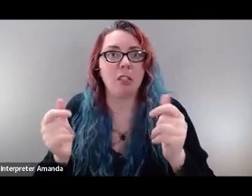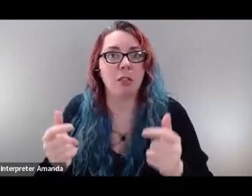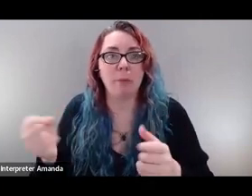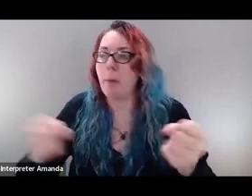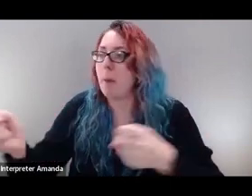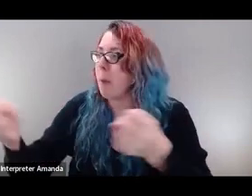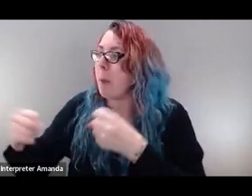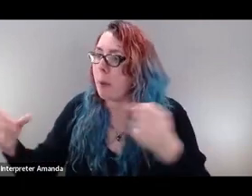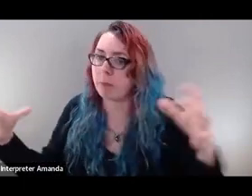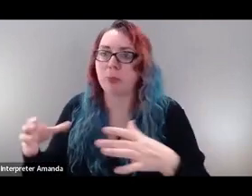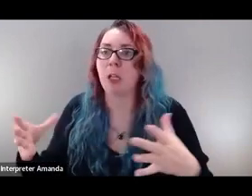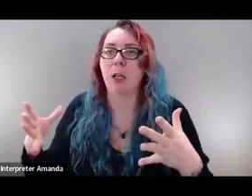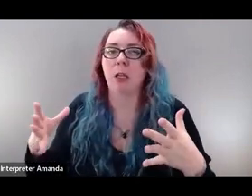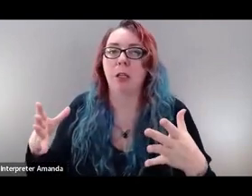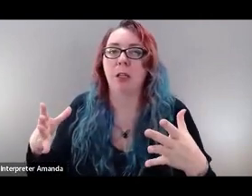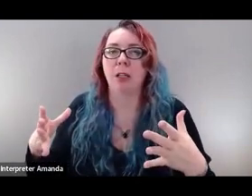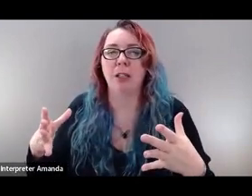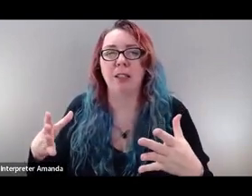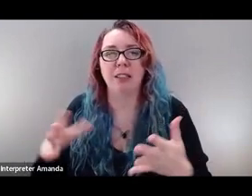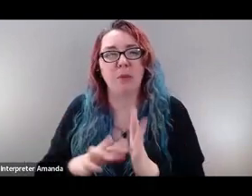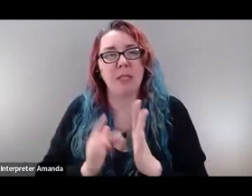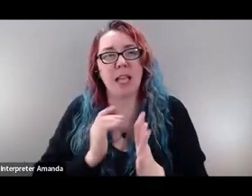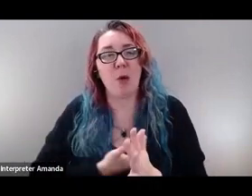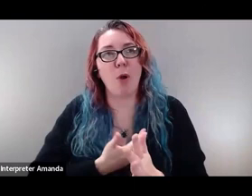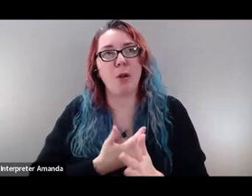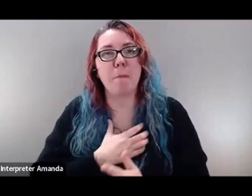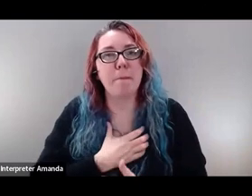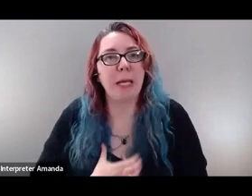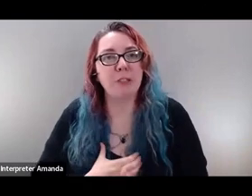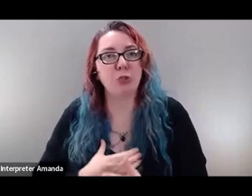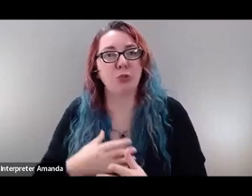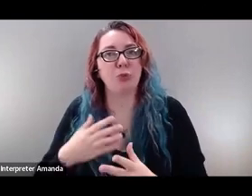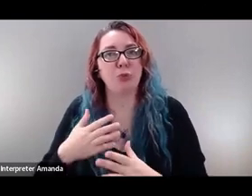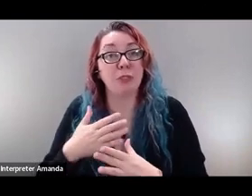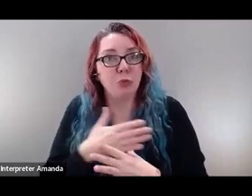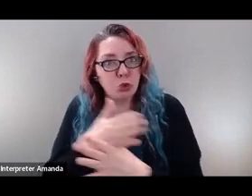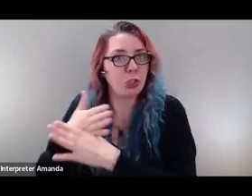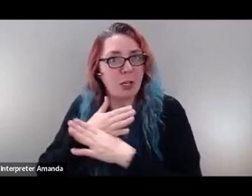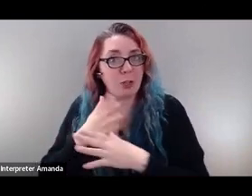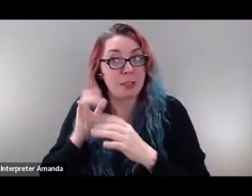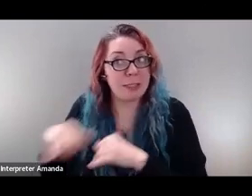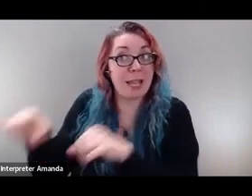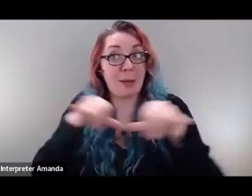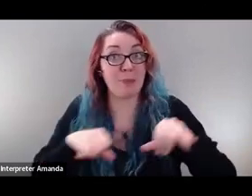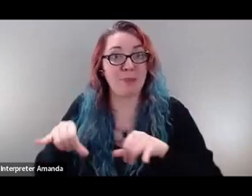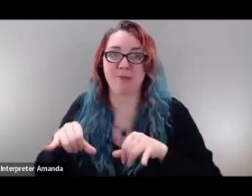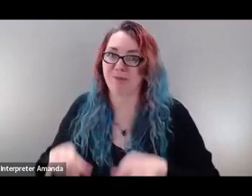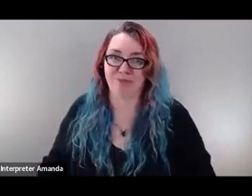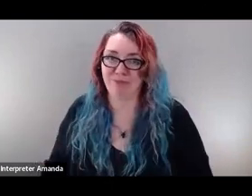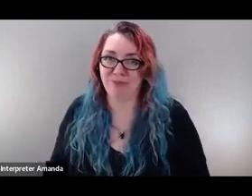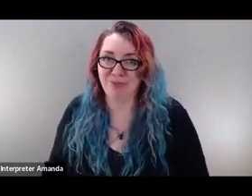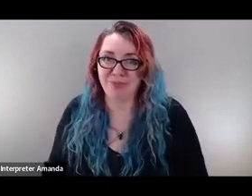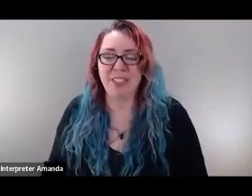it wasn't a shared love. So just making sure that people are really into it, into what you're